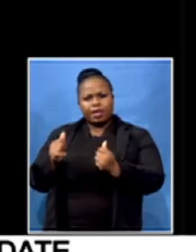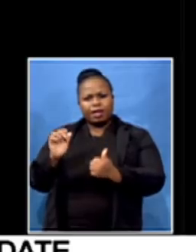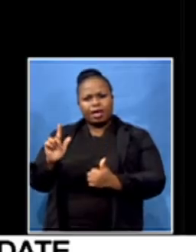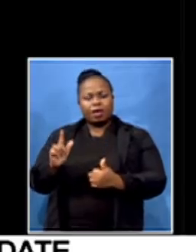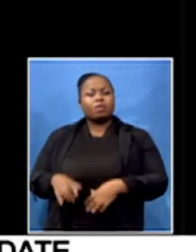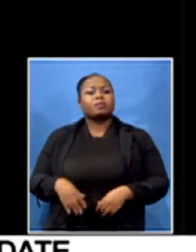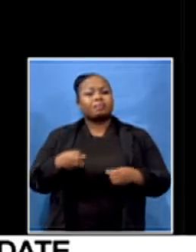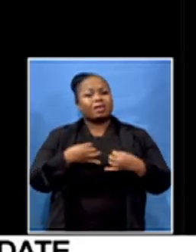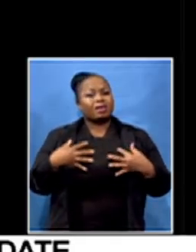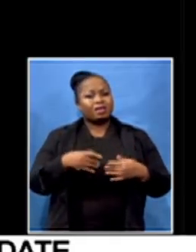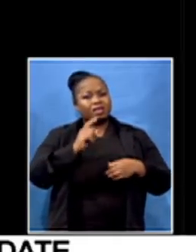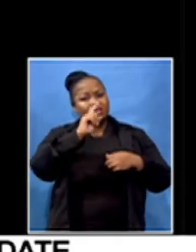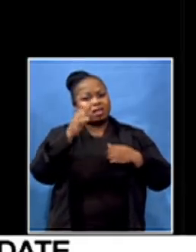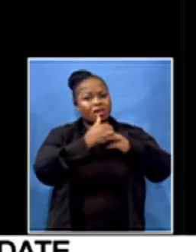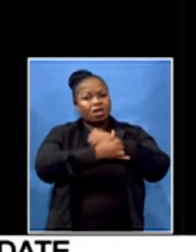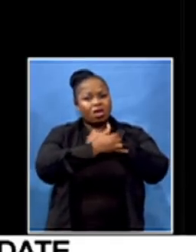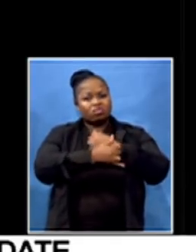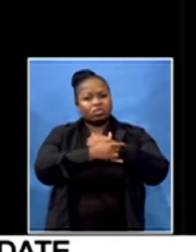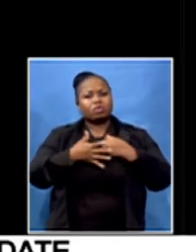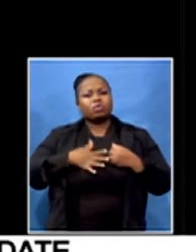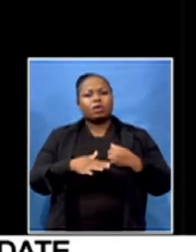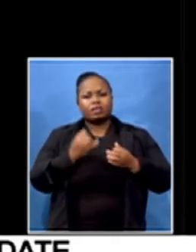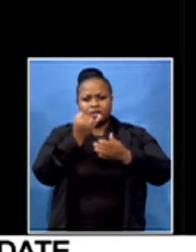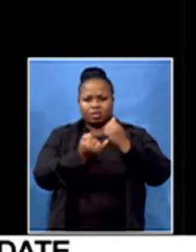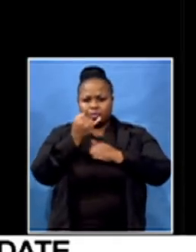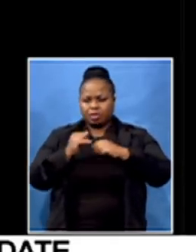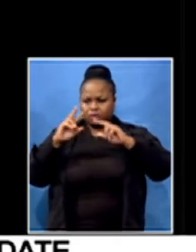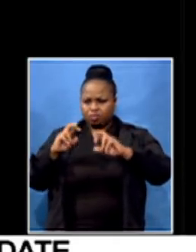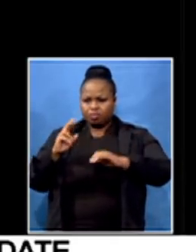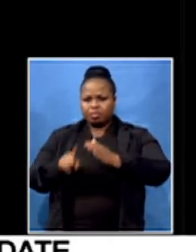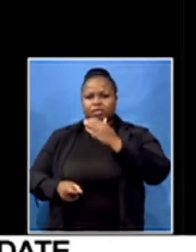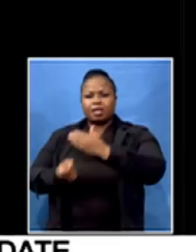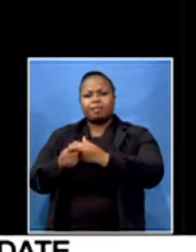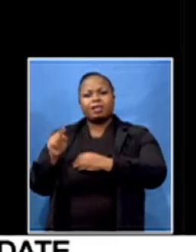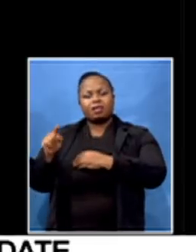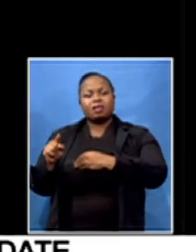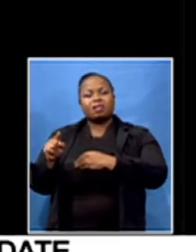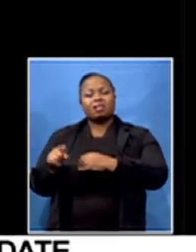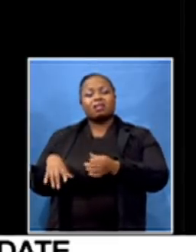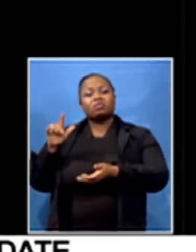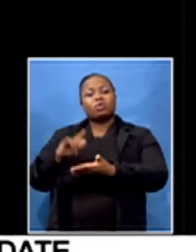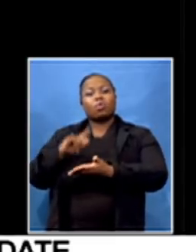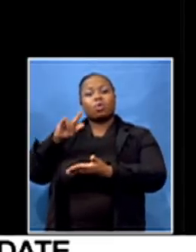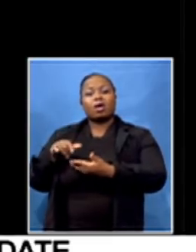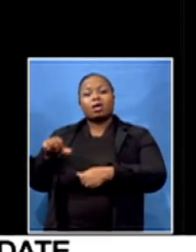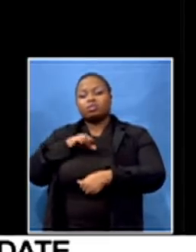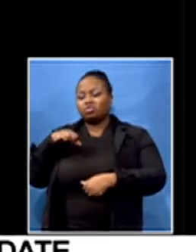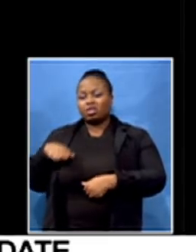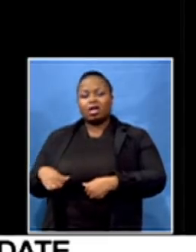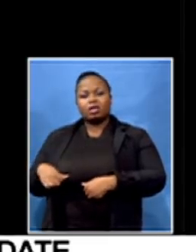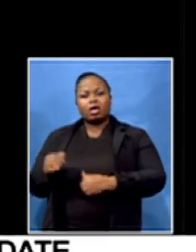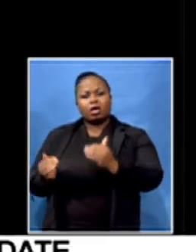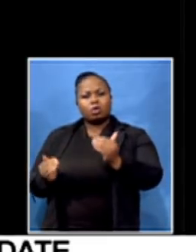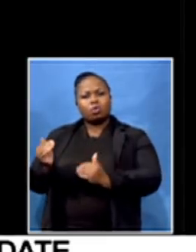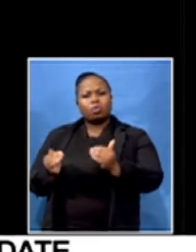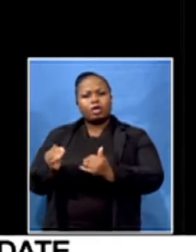requests that there is an independent investigation to be done into how they did how they managed